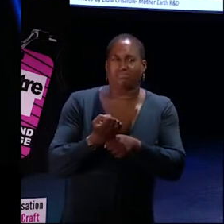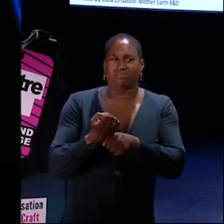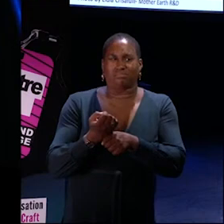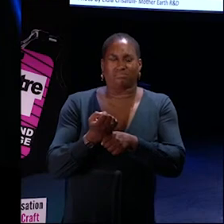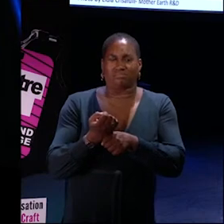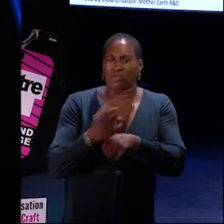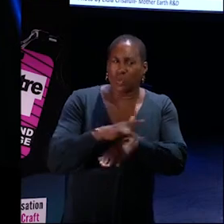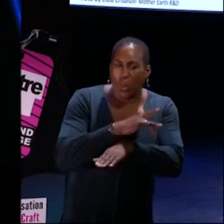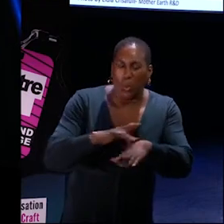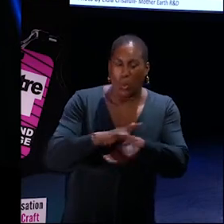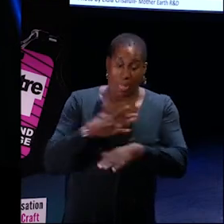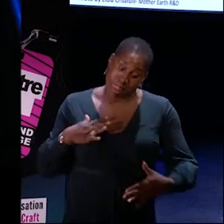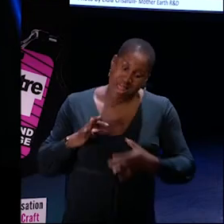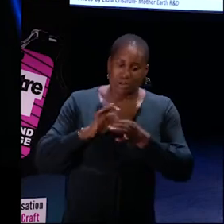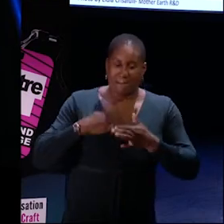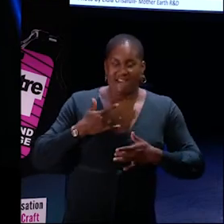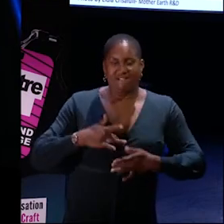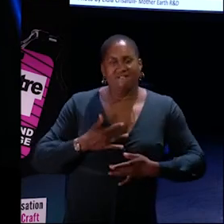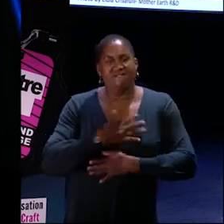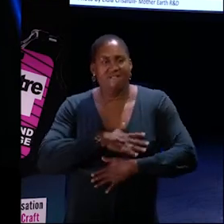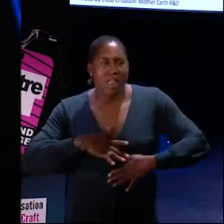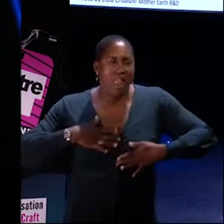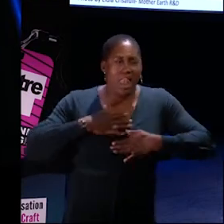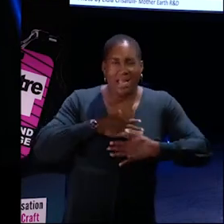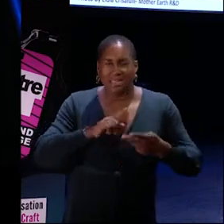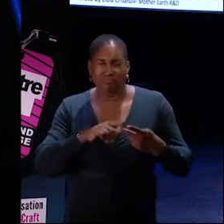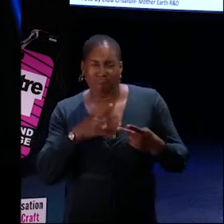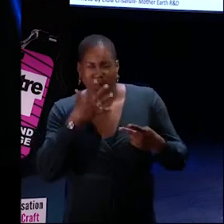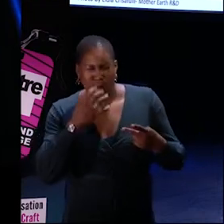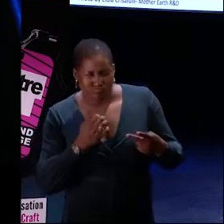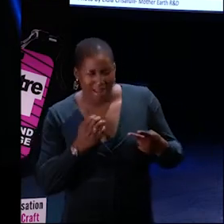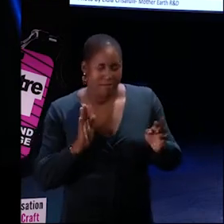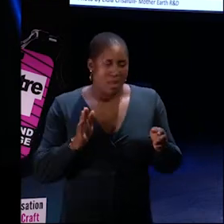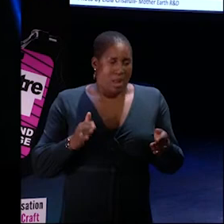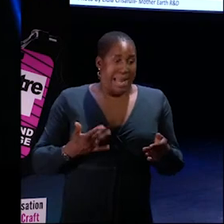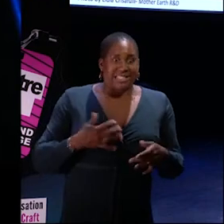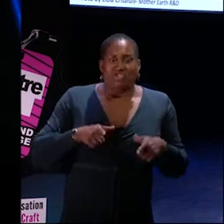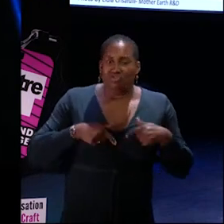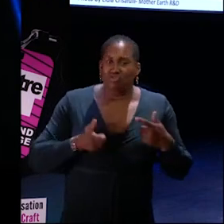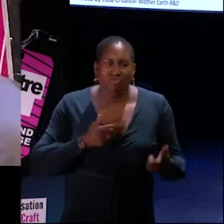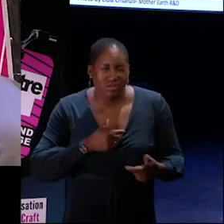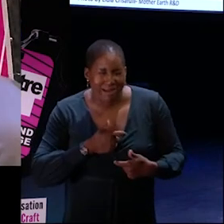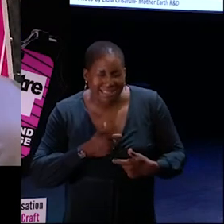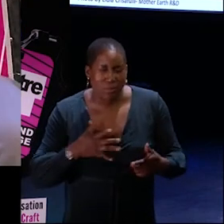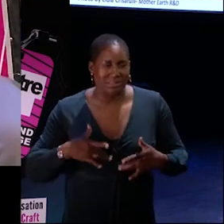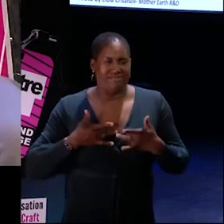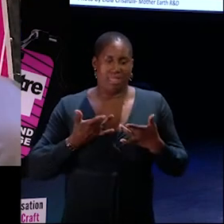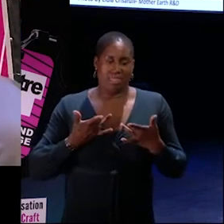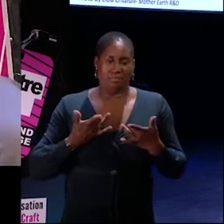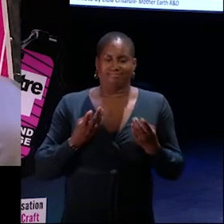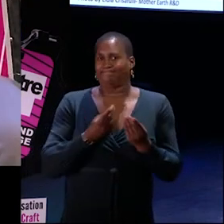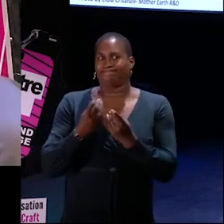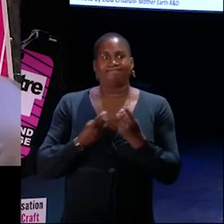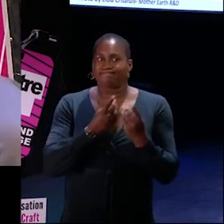feelings of apathy, as well as grief and anxiety and despair, to do something or to feel something again and then